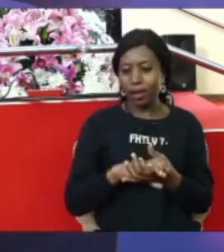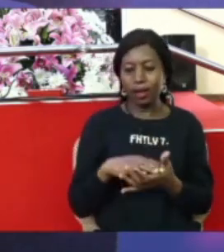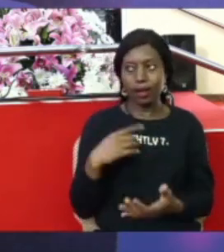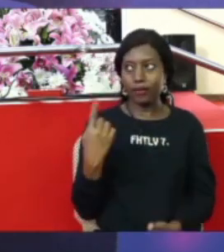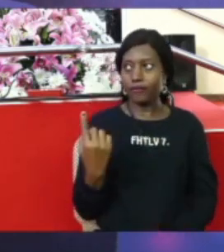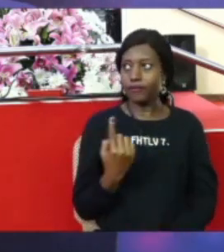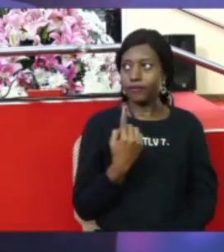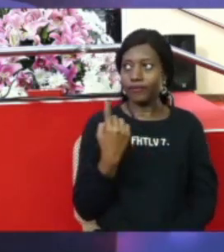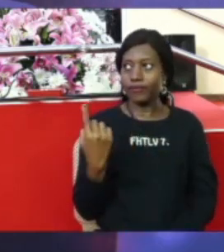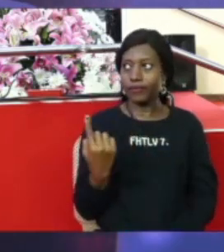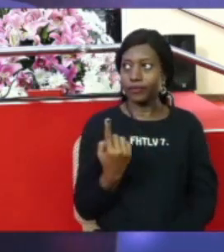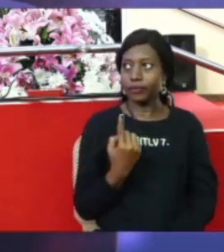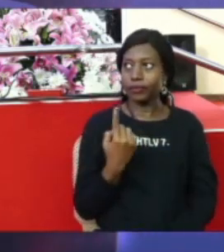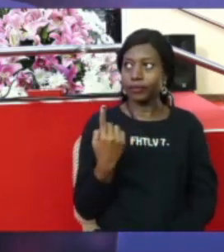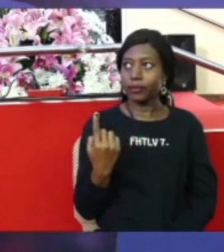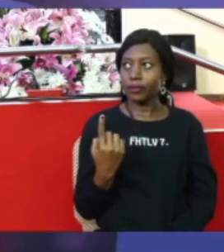I'm in it